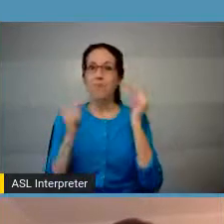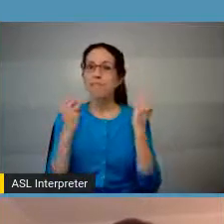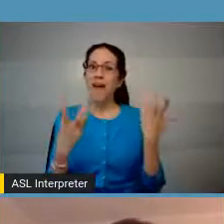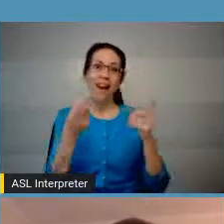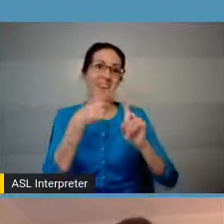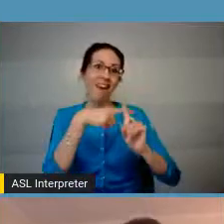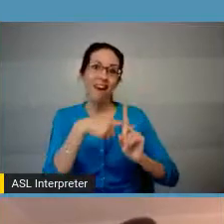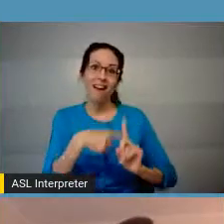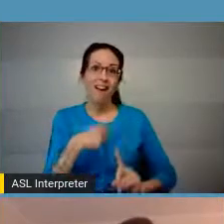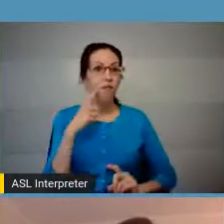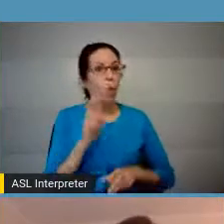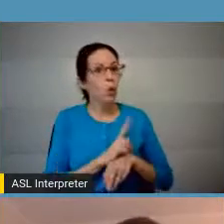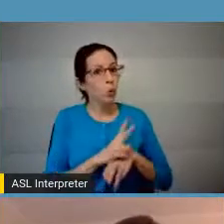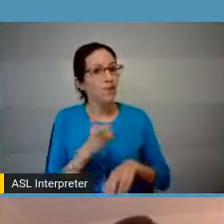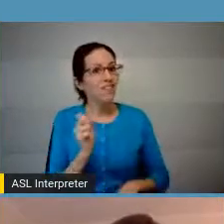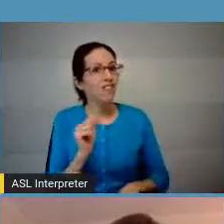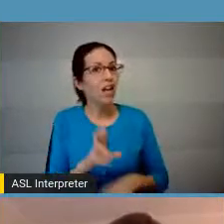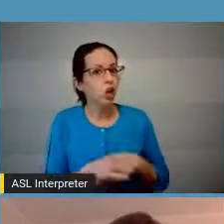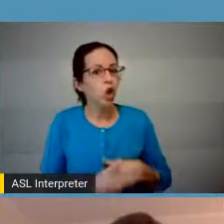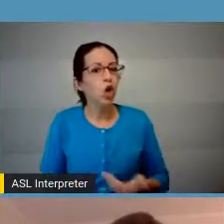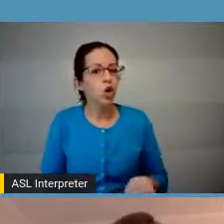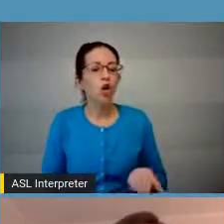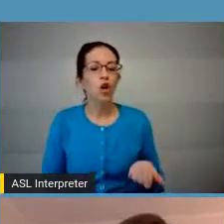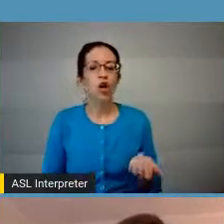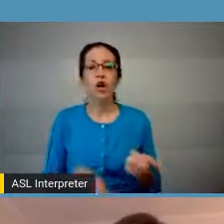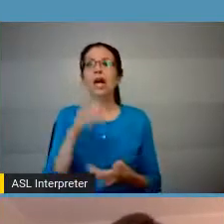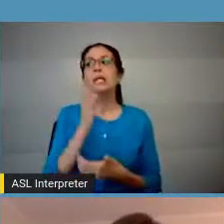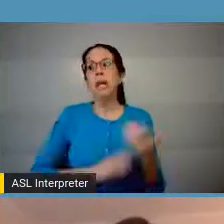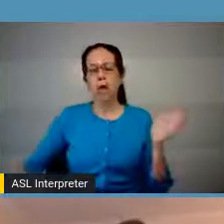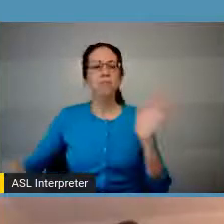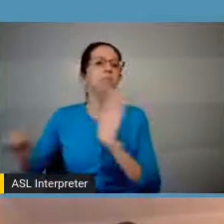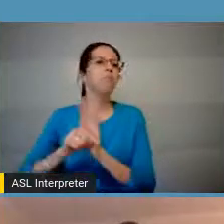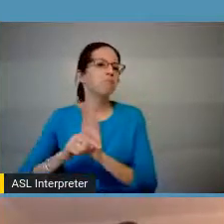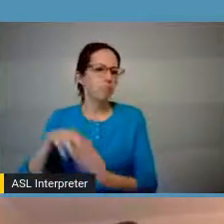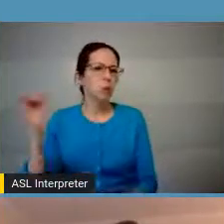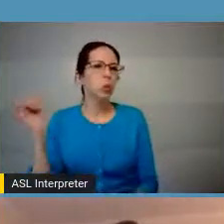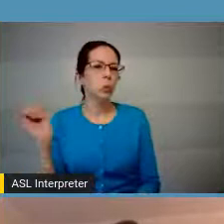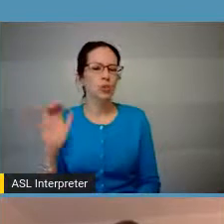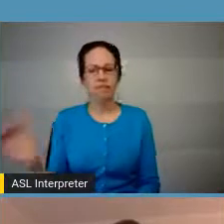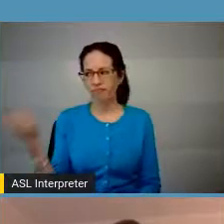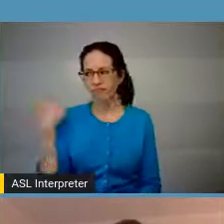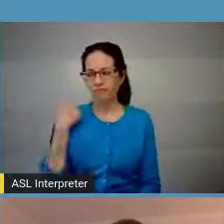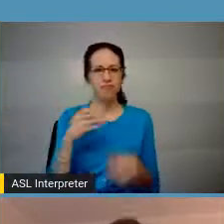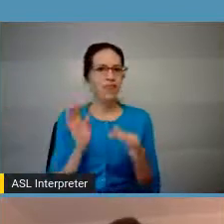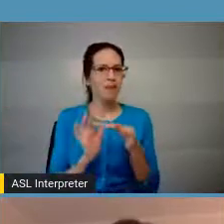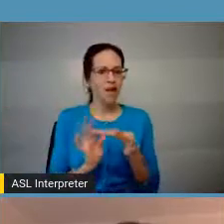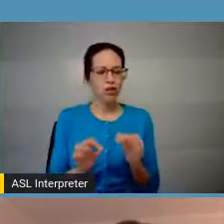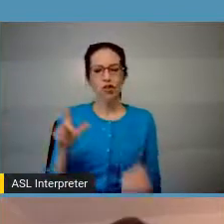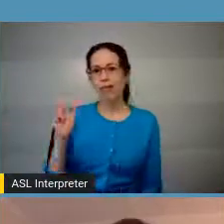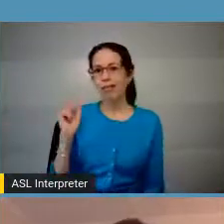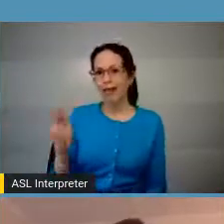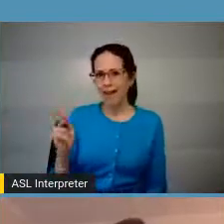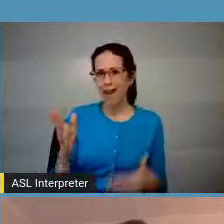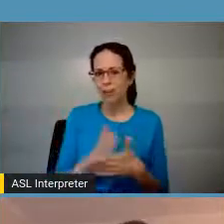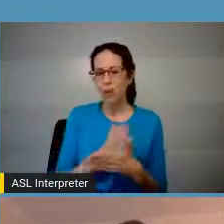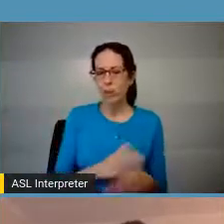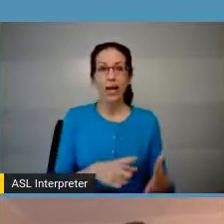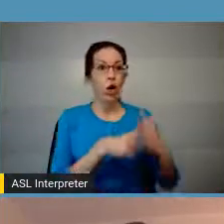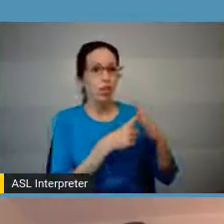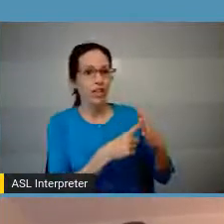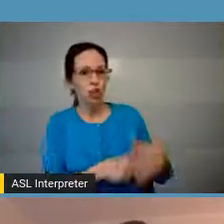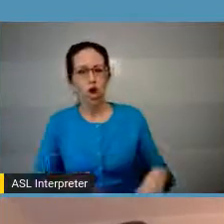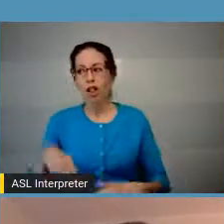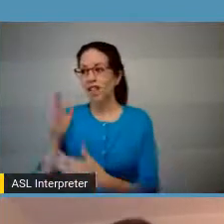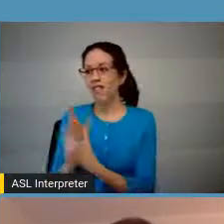can be some short-term, there can be some disadvantages. Like I was mentioning before, the links between originals and files, you need to pay